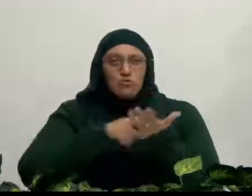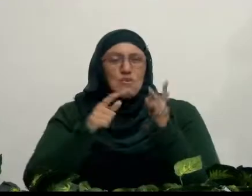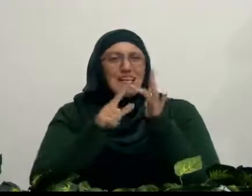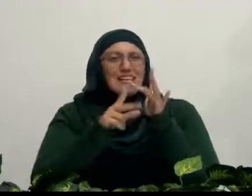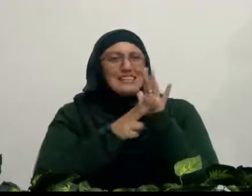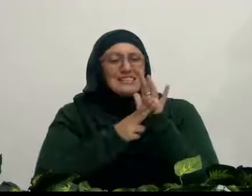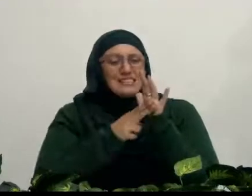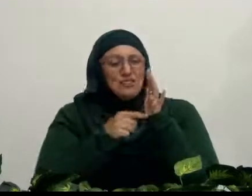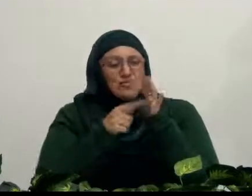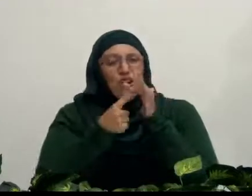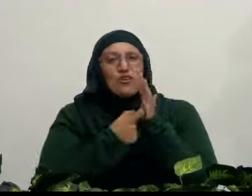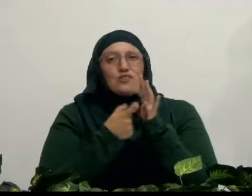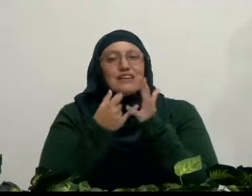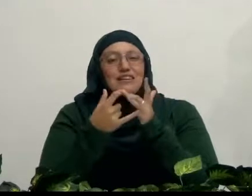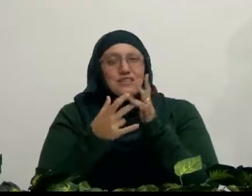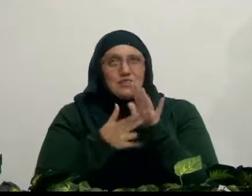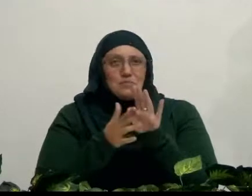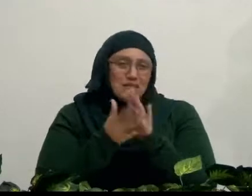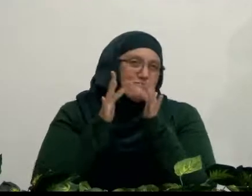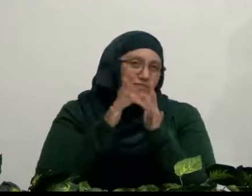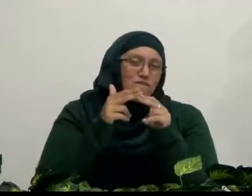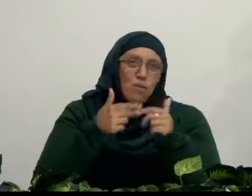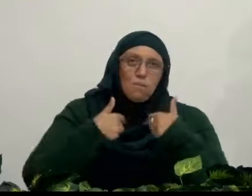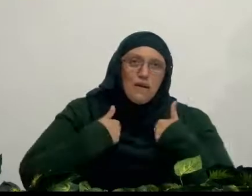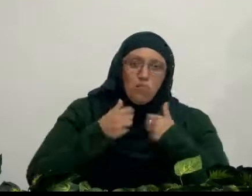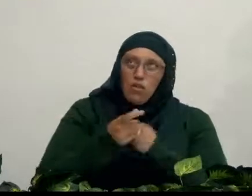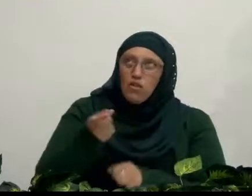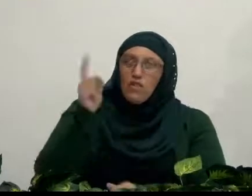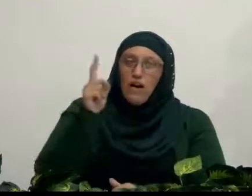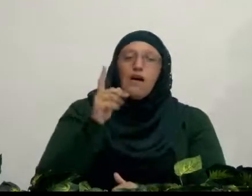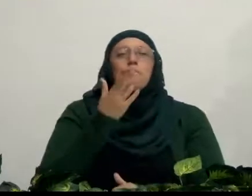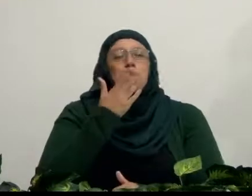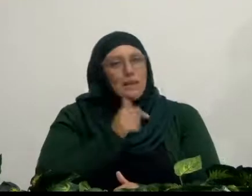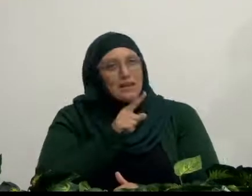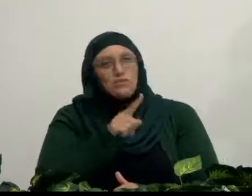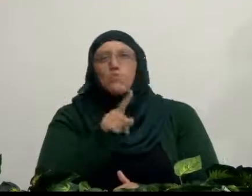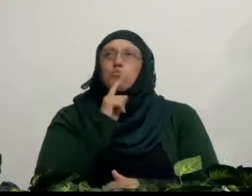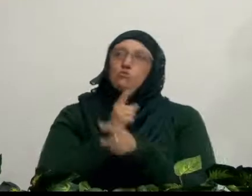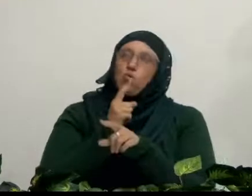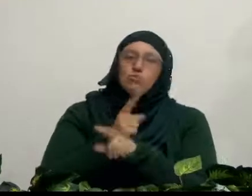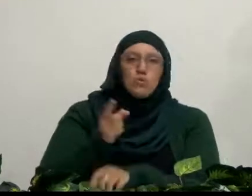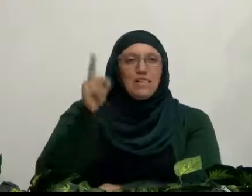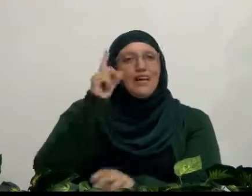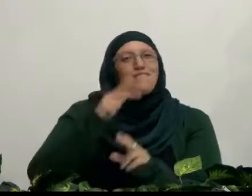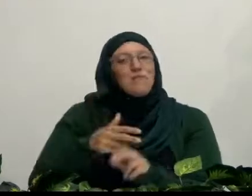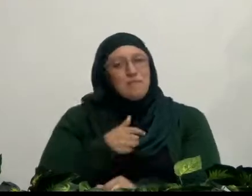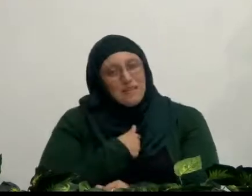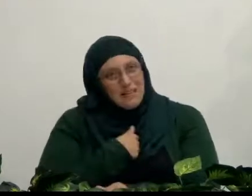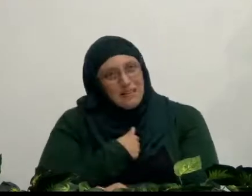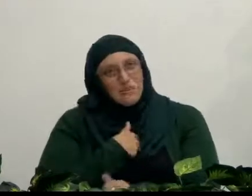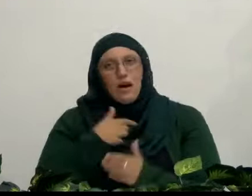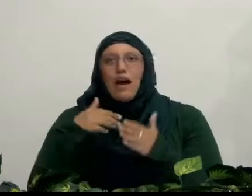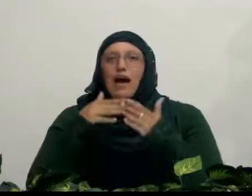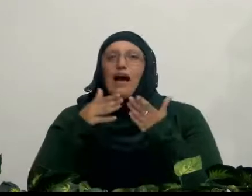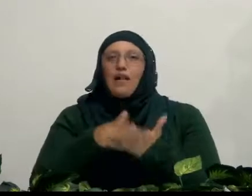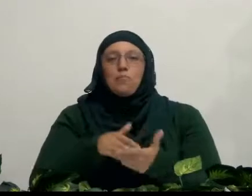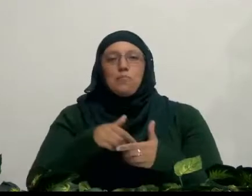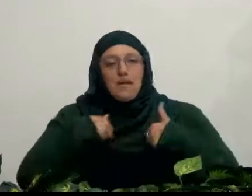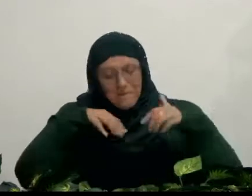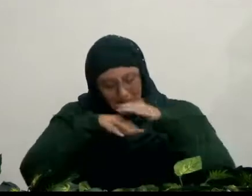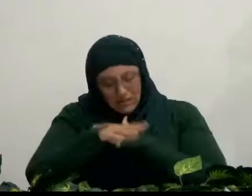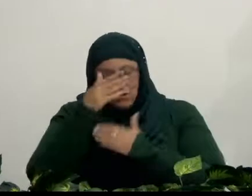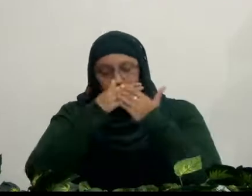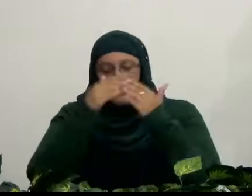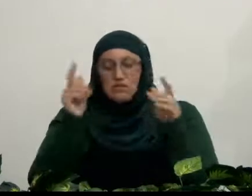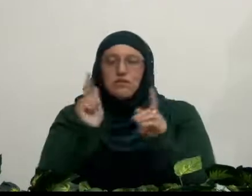shafa'a, please, you by this contract, you have promised me to intercede me to enter and be admitted into the paradise as